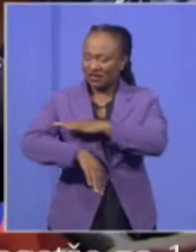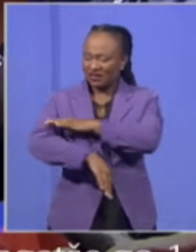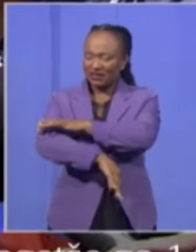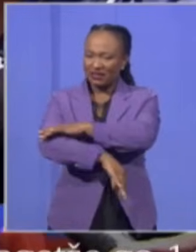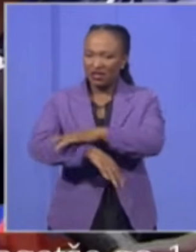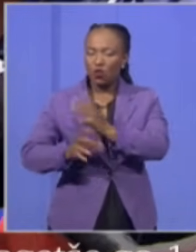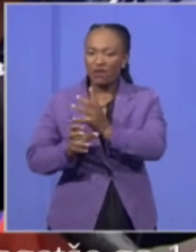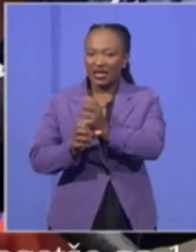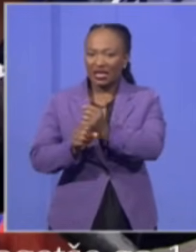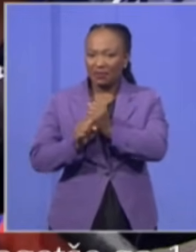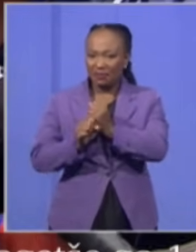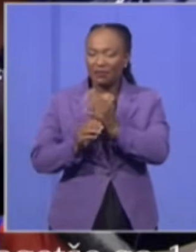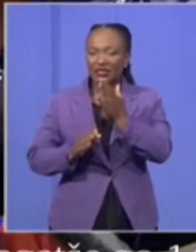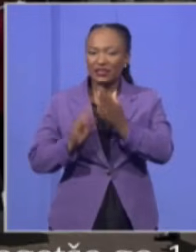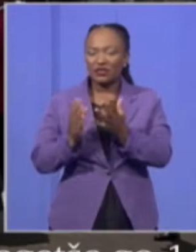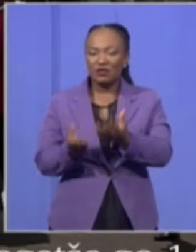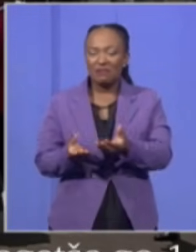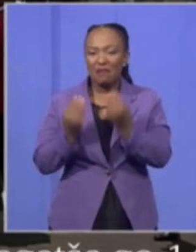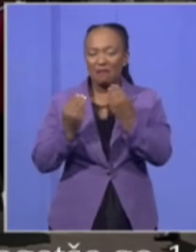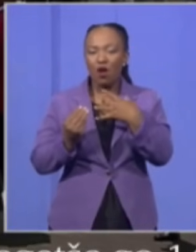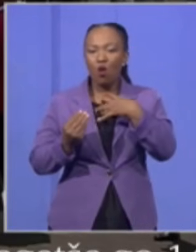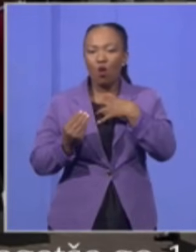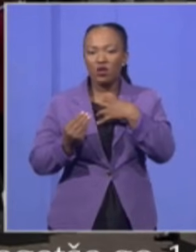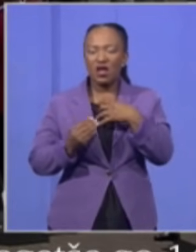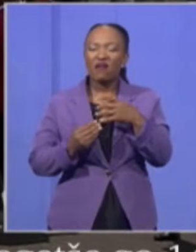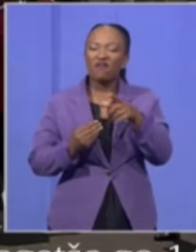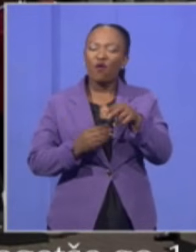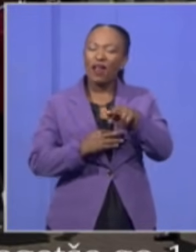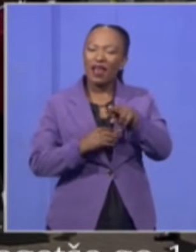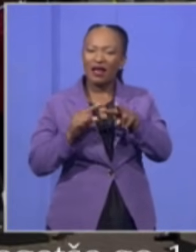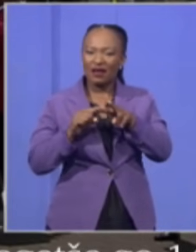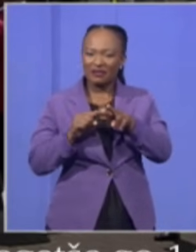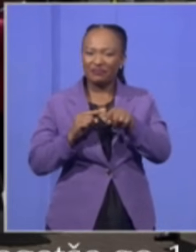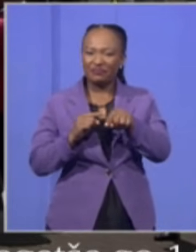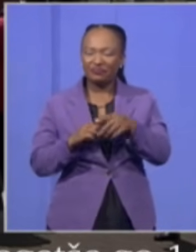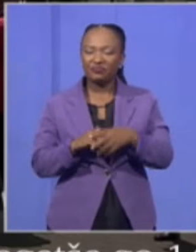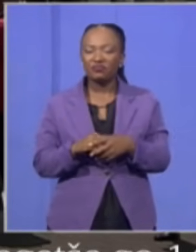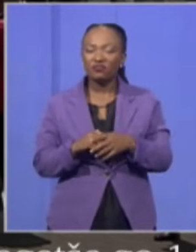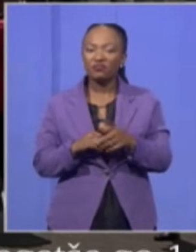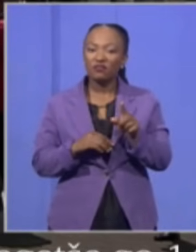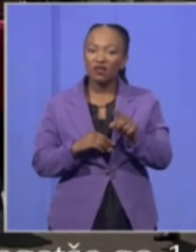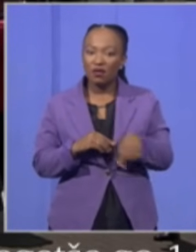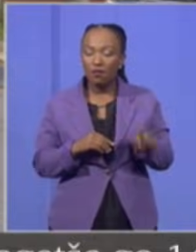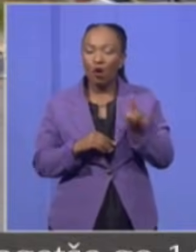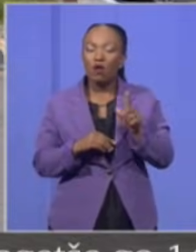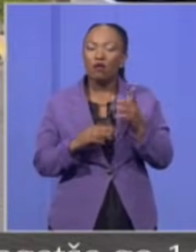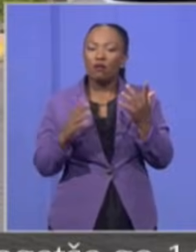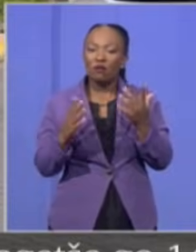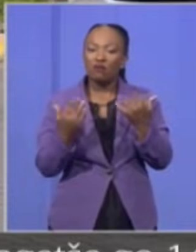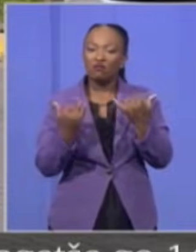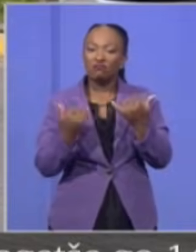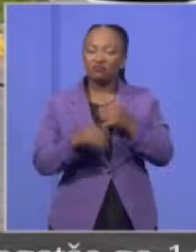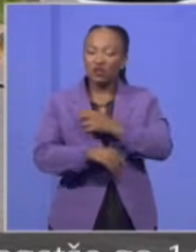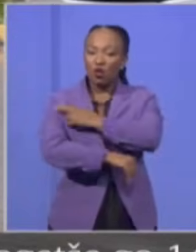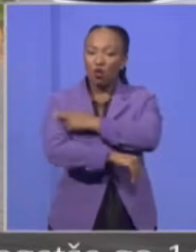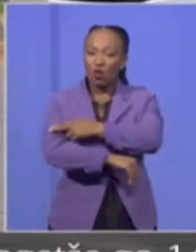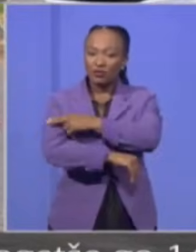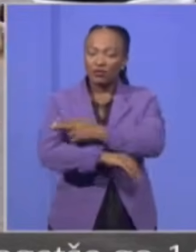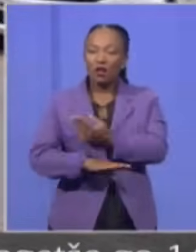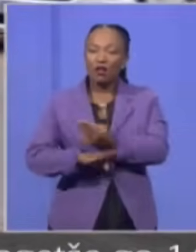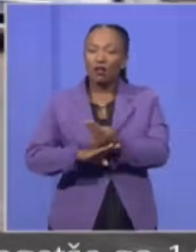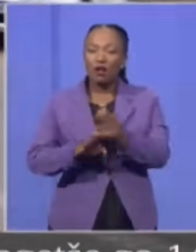kept until we get the owner of the limb. Ga bjale ba 26 go ba 49 bao ba okile go maokelong a tshela